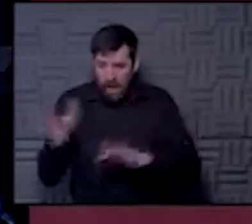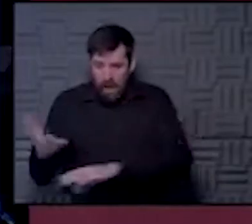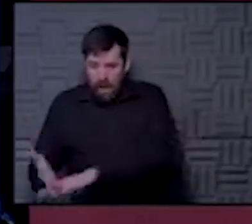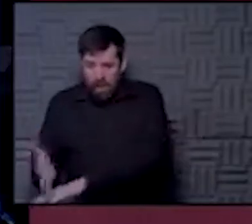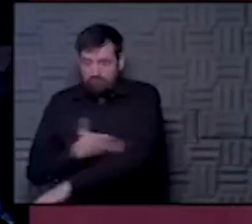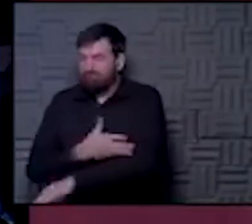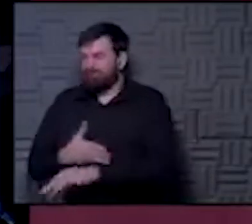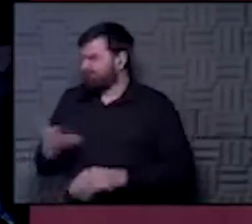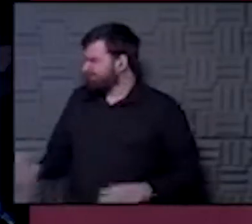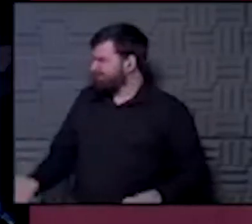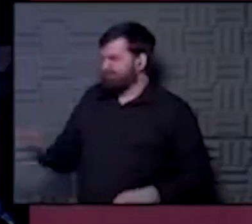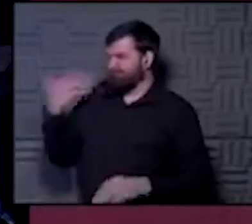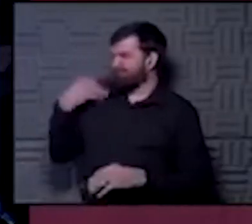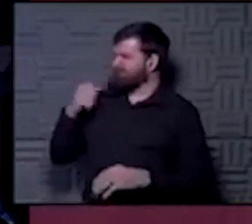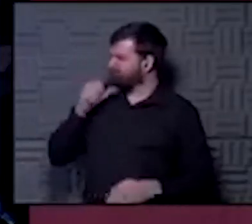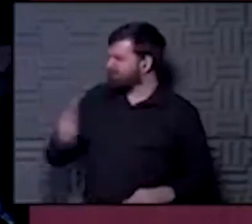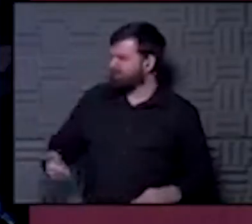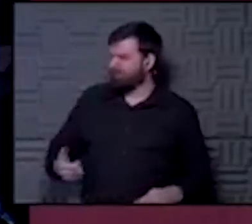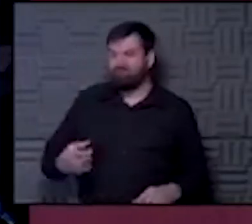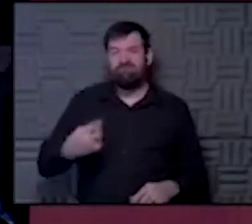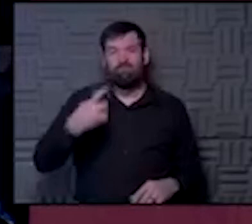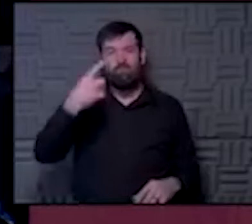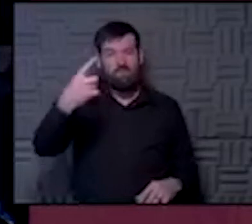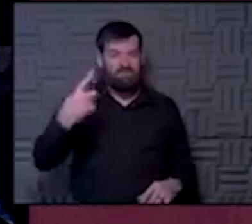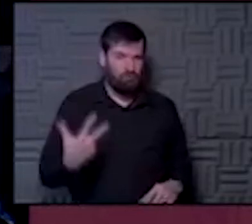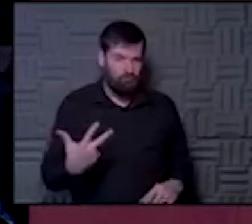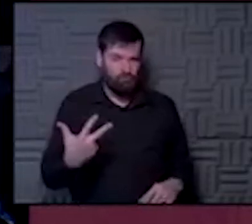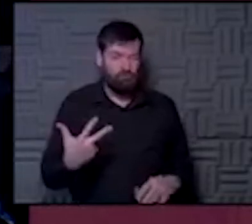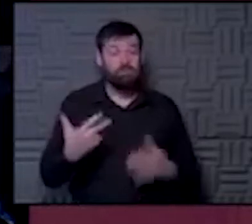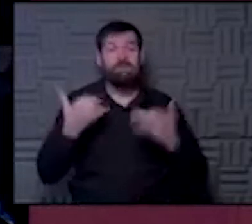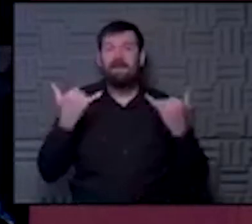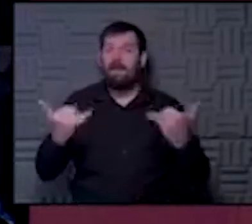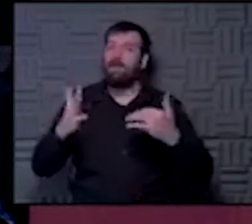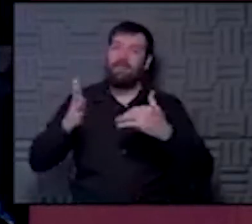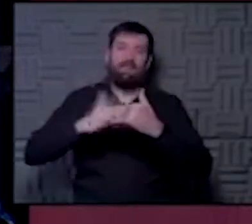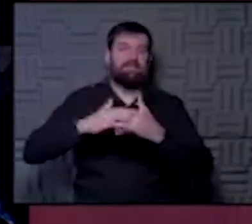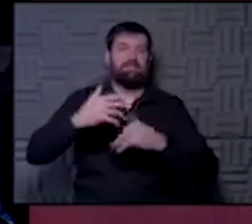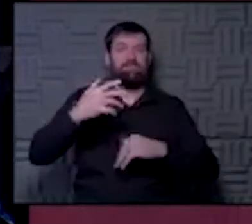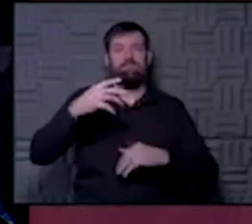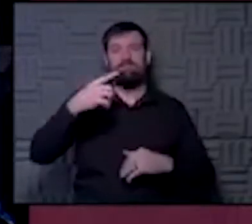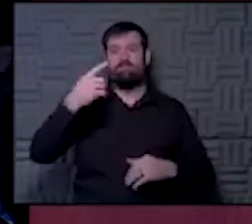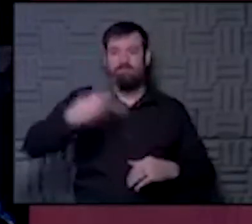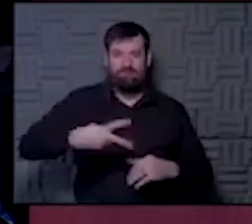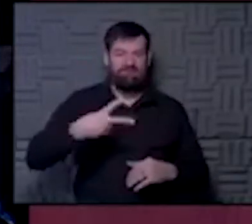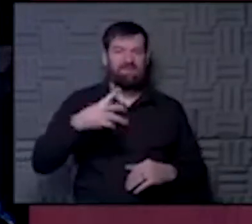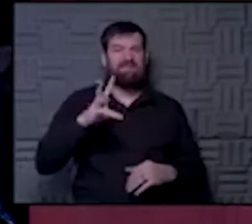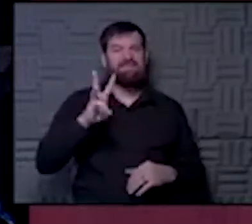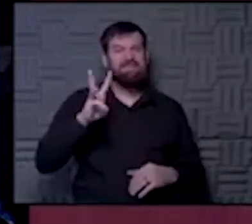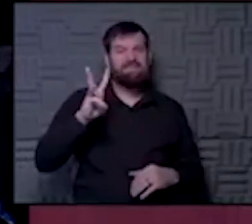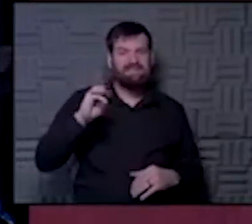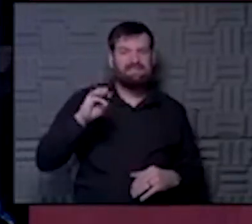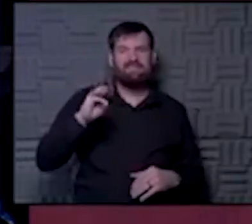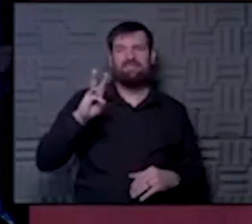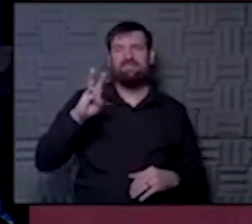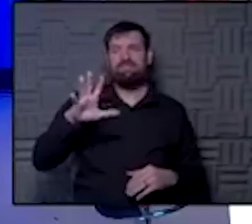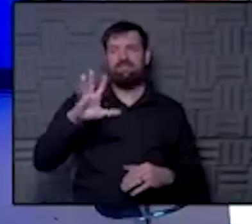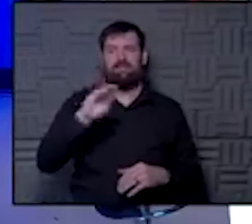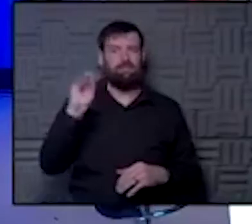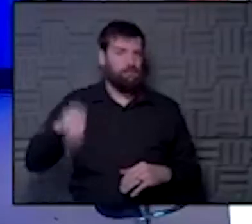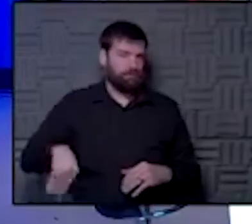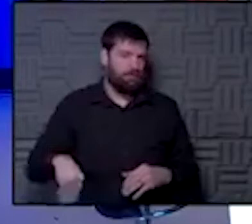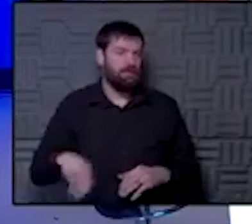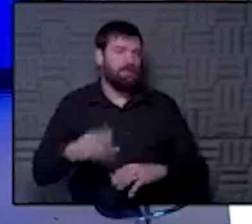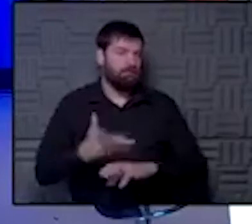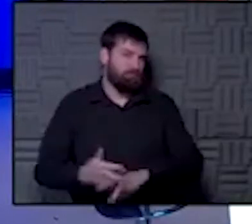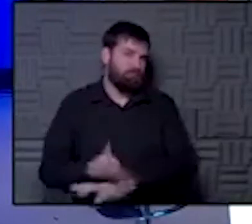early on in the crisis. It was only about a third, but I think about more than half, more than about 60 or 65% are coming off now. Yeah, I think